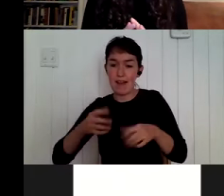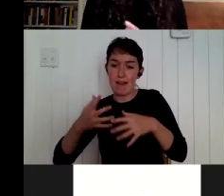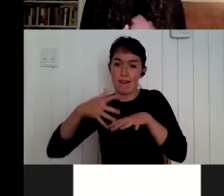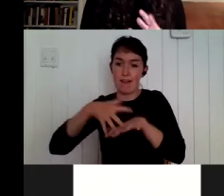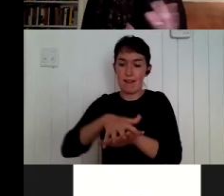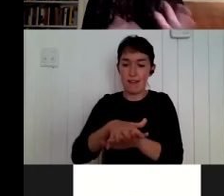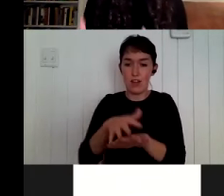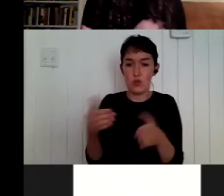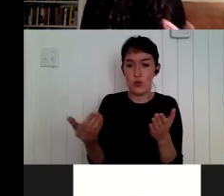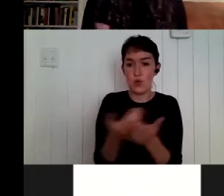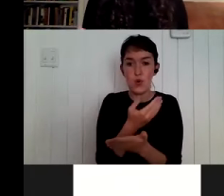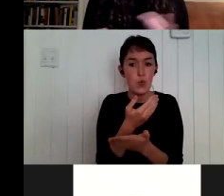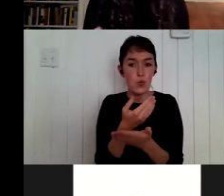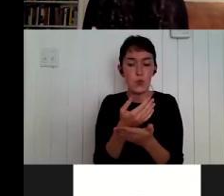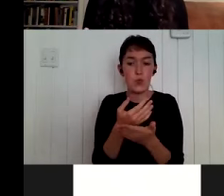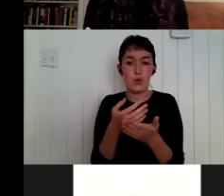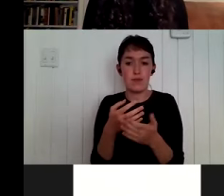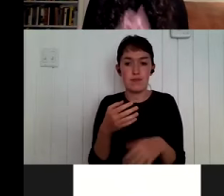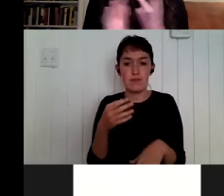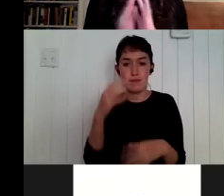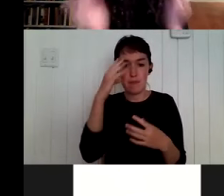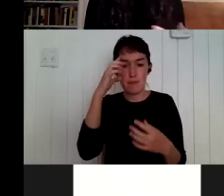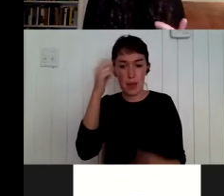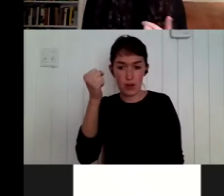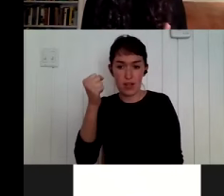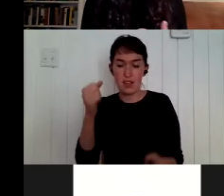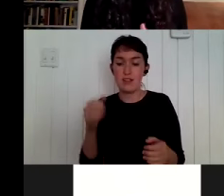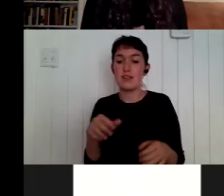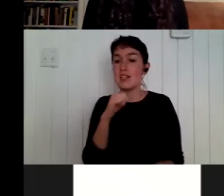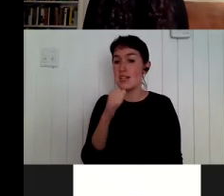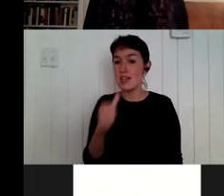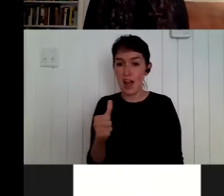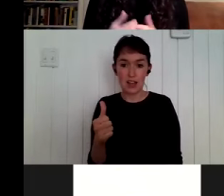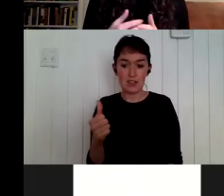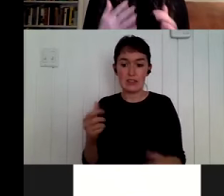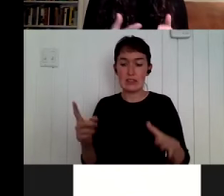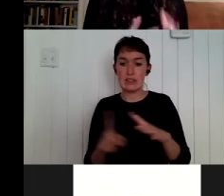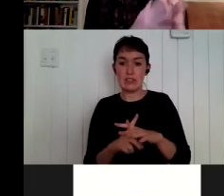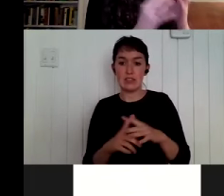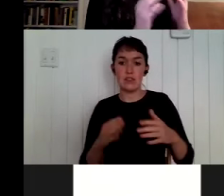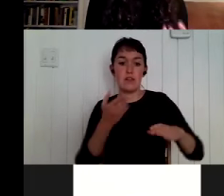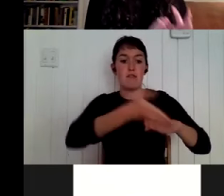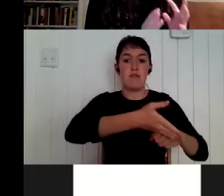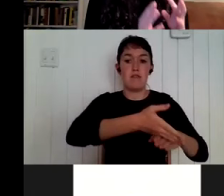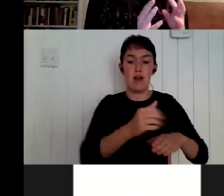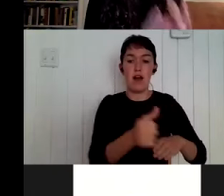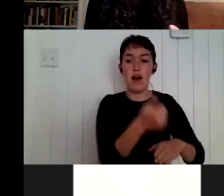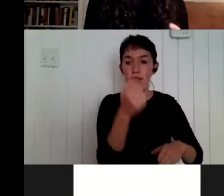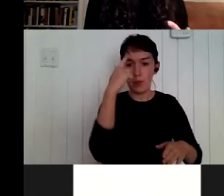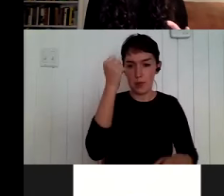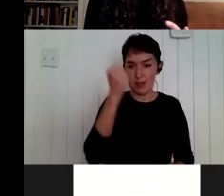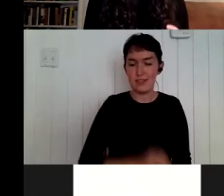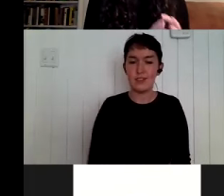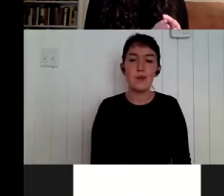without interfering with your existing memory. So to take our ice cream example, your memory for this one ice